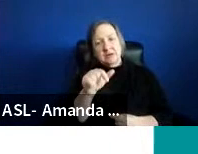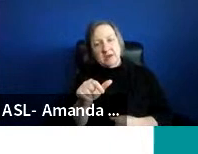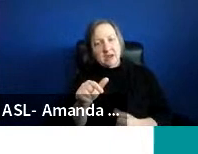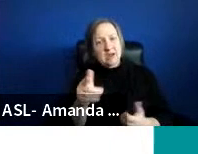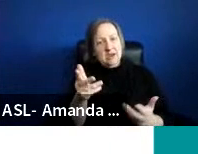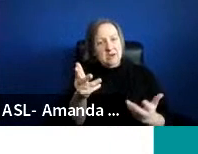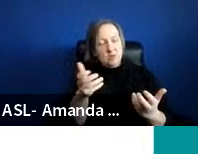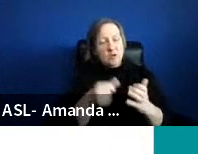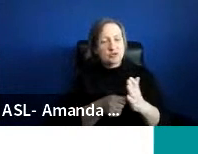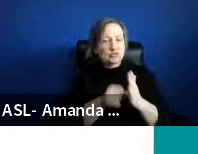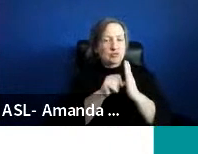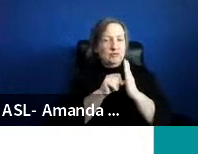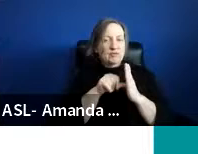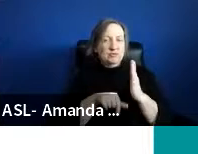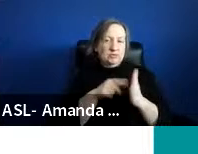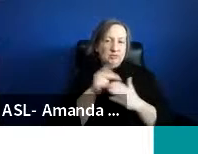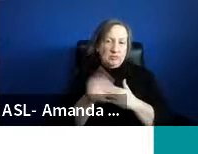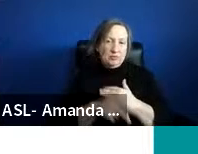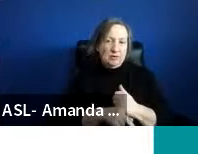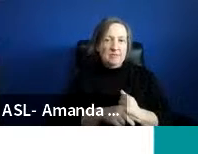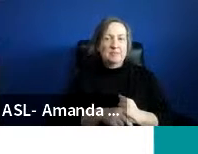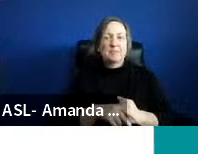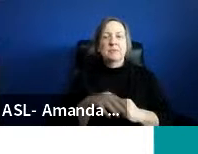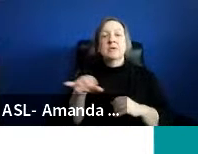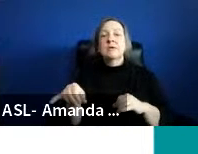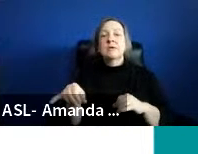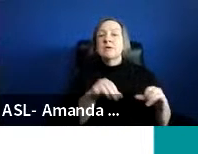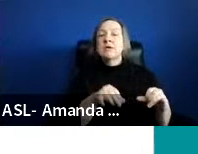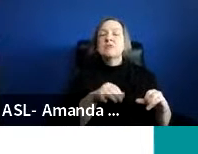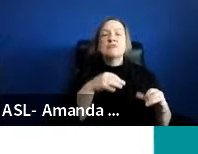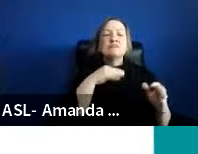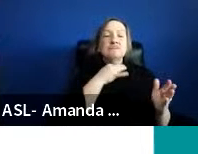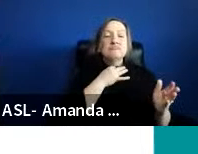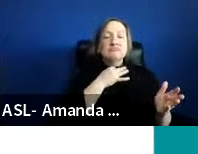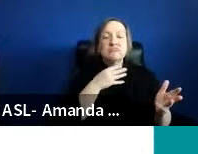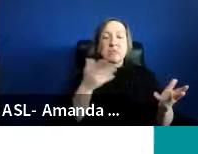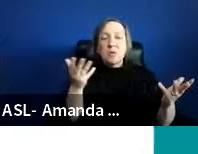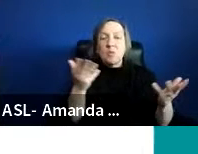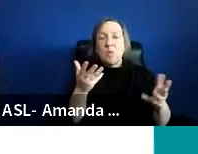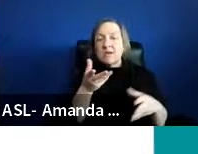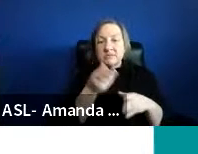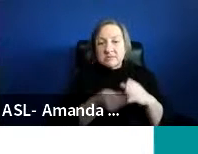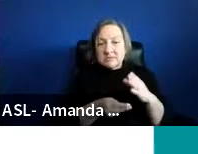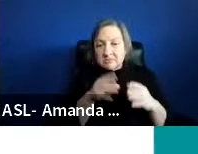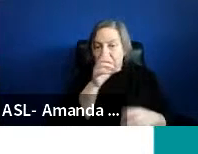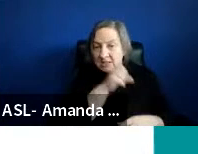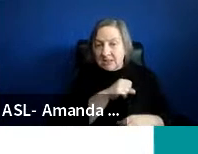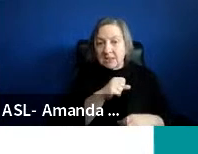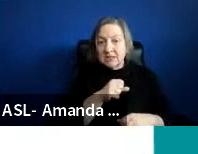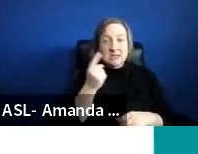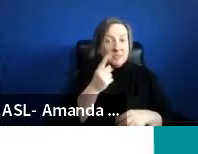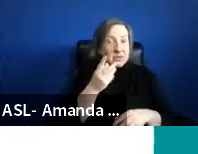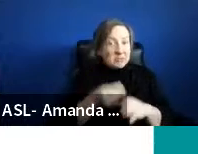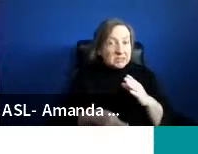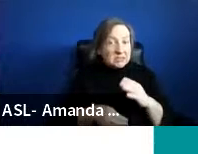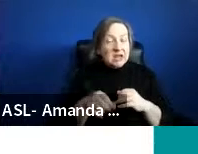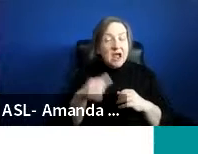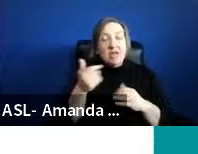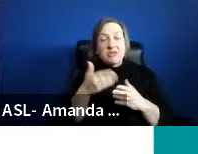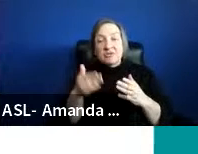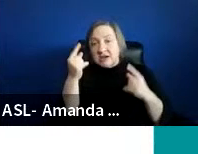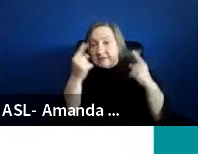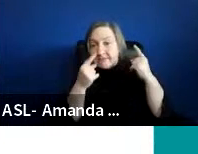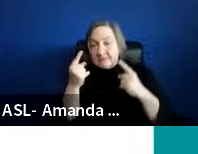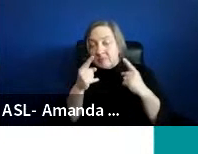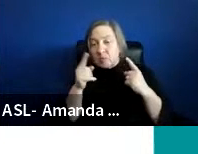to reinforce in the program. We're also going to want to know what's missing. Have we missed something? Are there some other considerations that